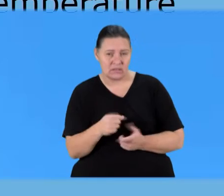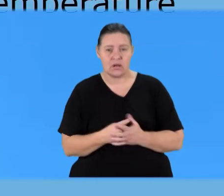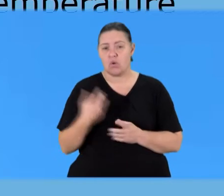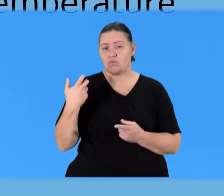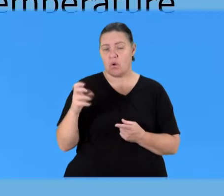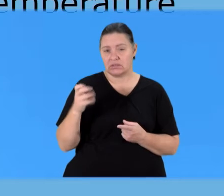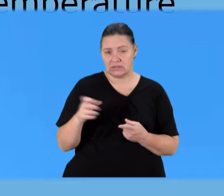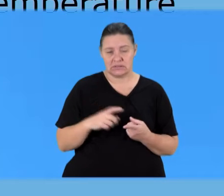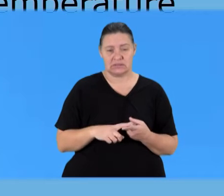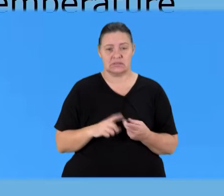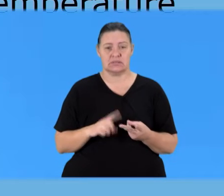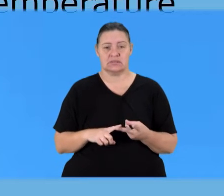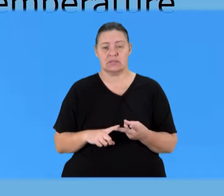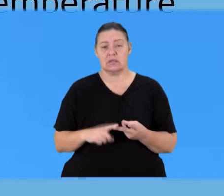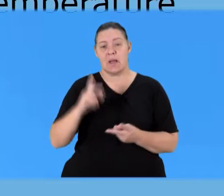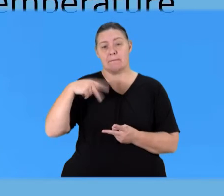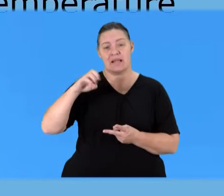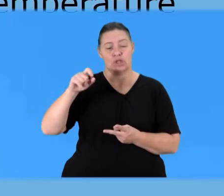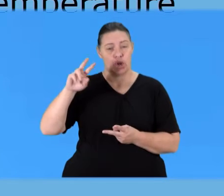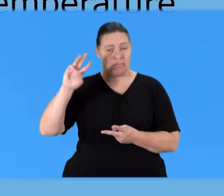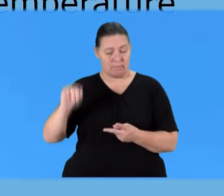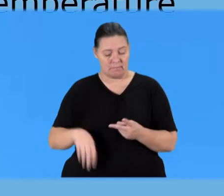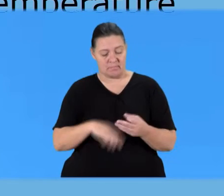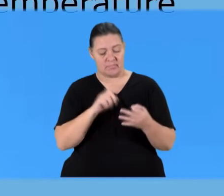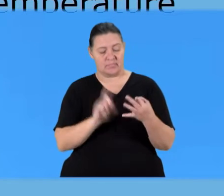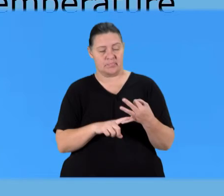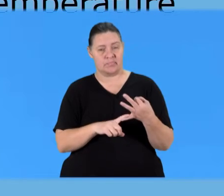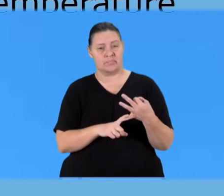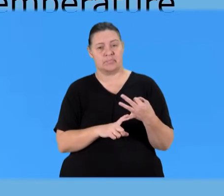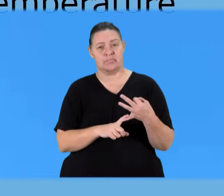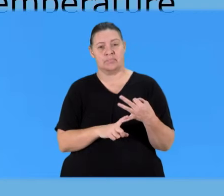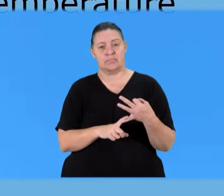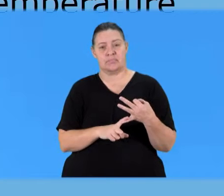they are your gold, platinum,